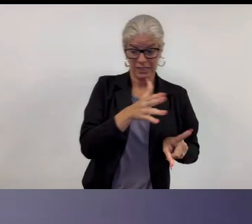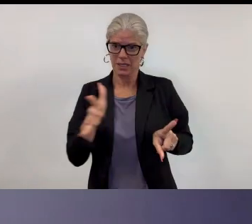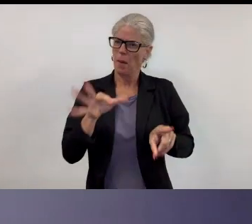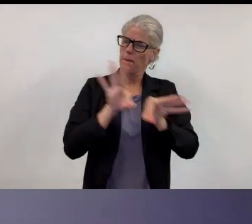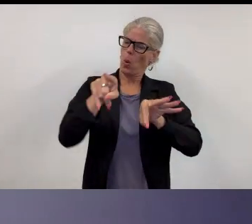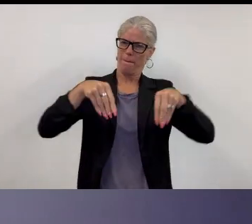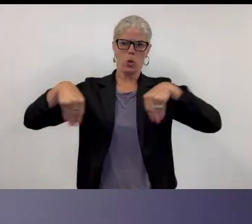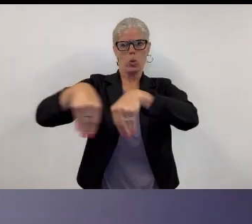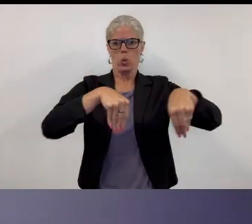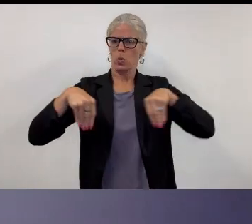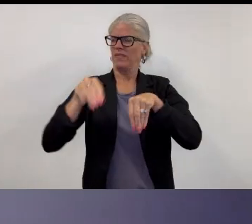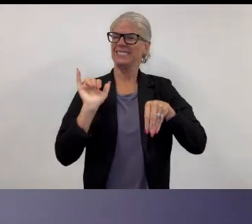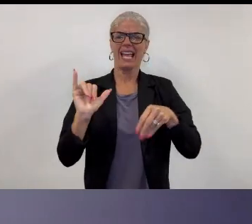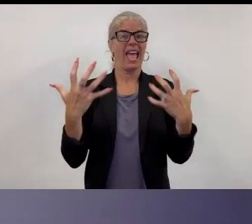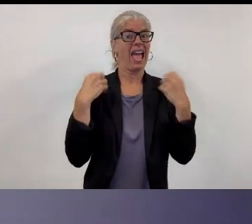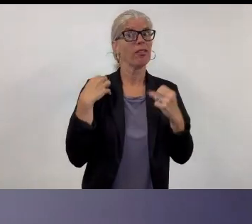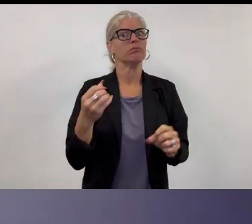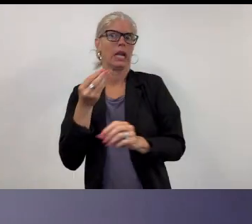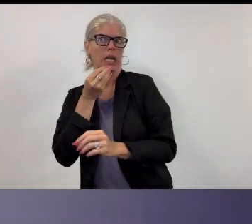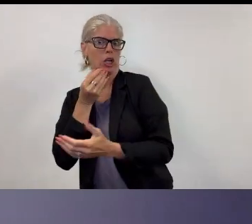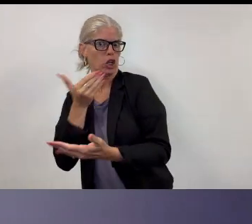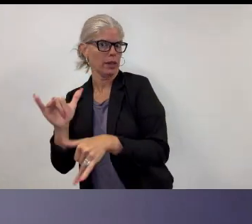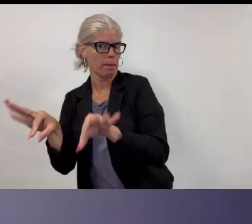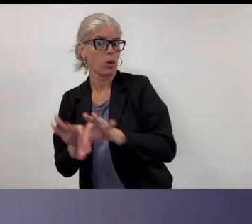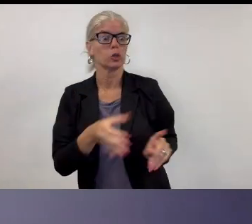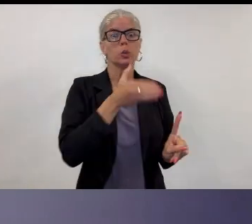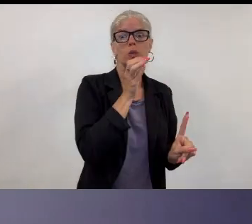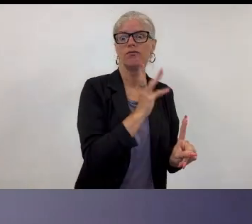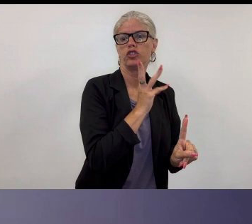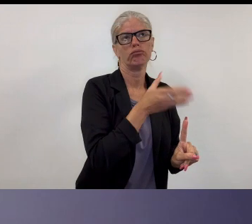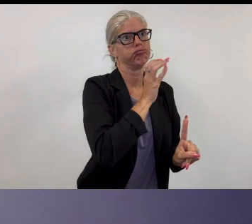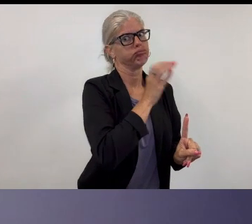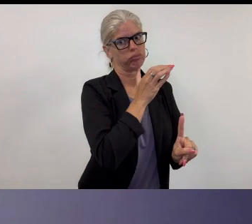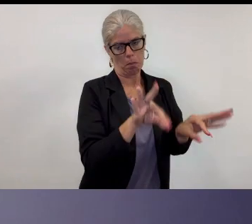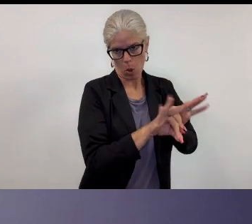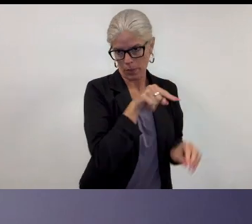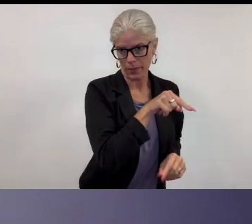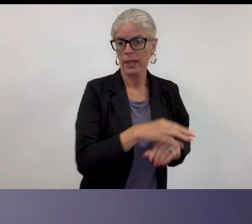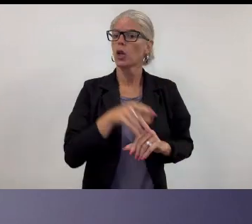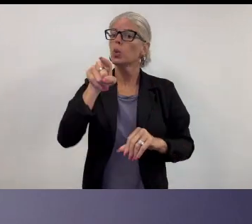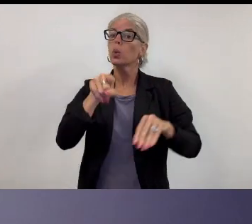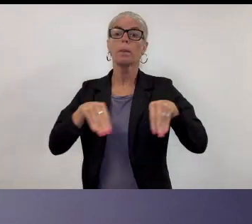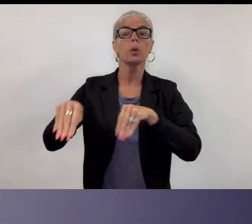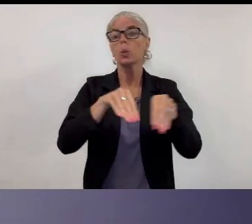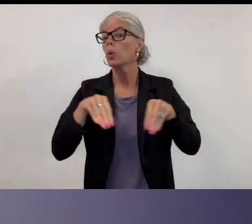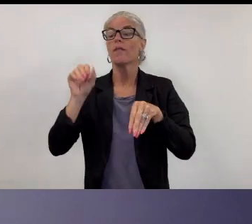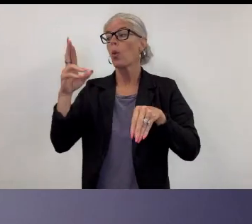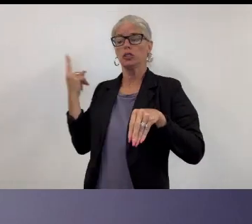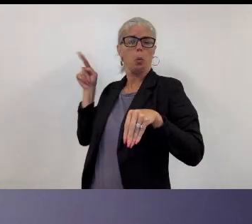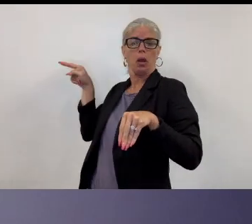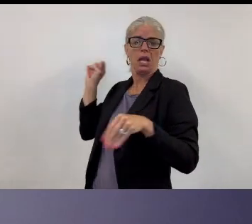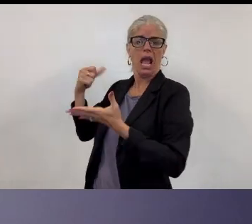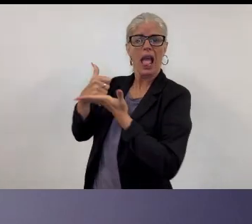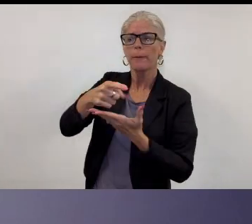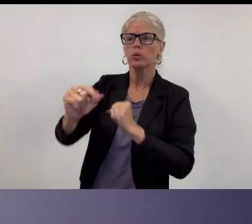diet, taking in fluids, moving your body, or have someone move it for you so that you can help your